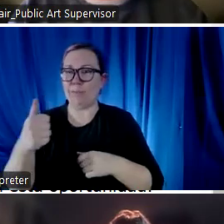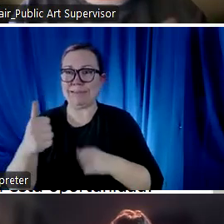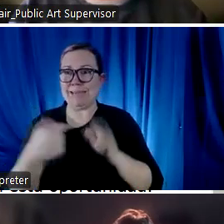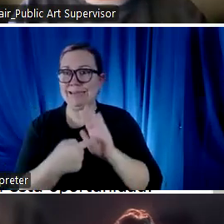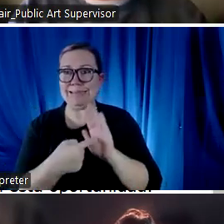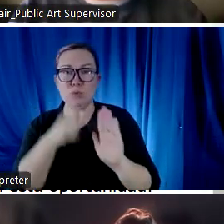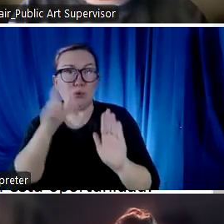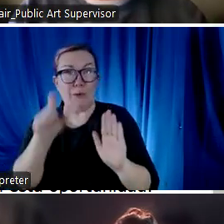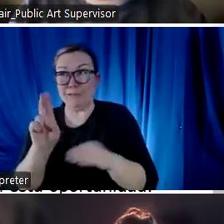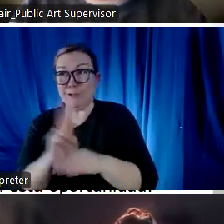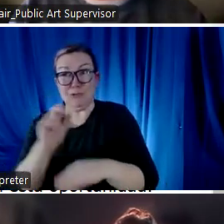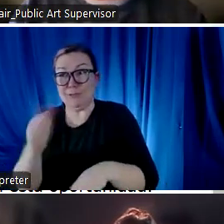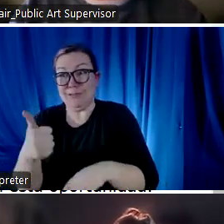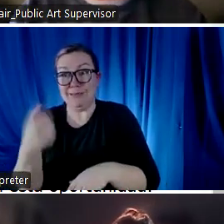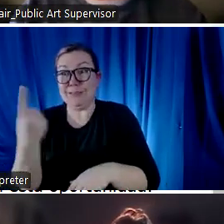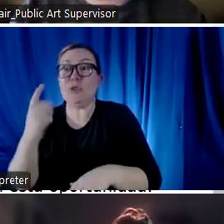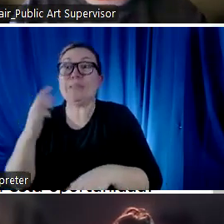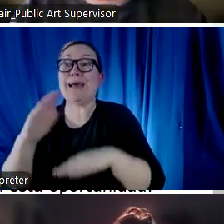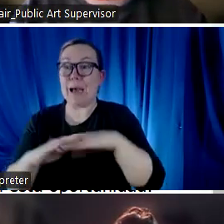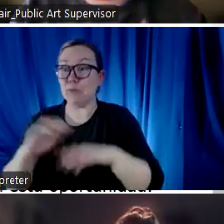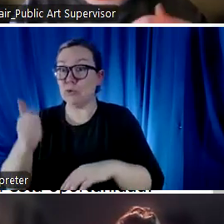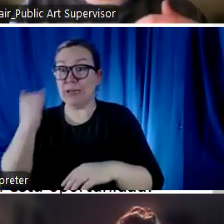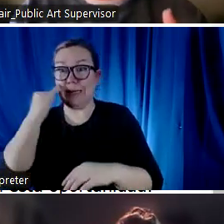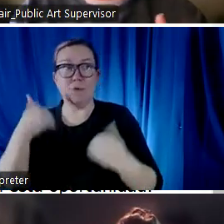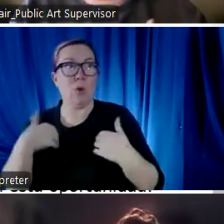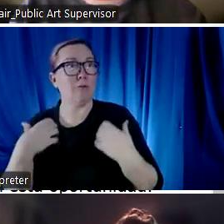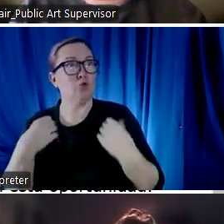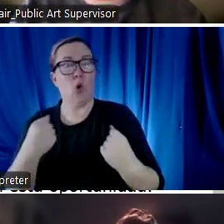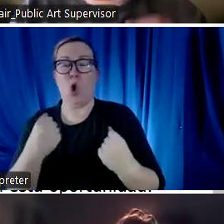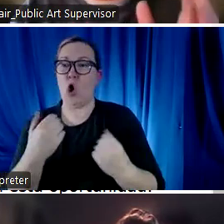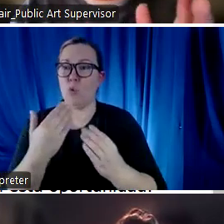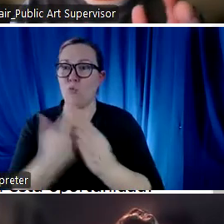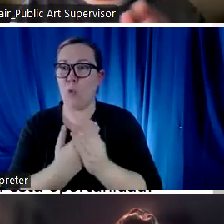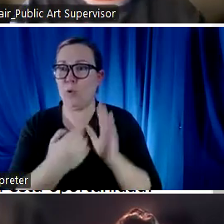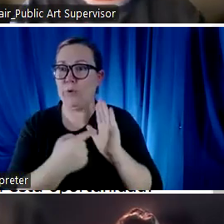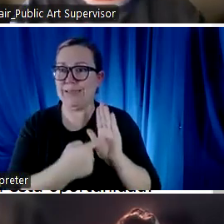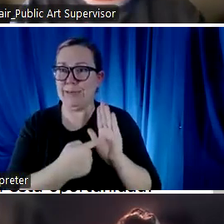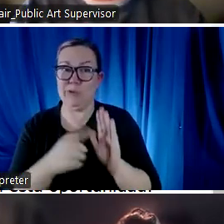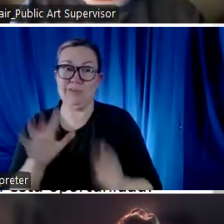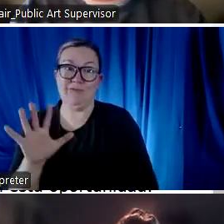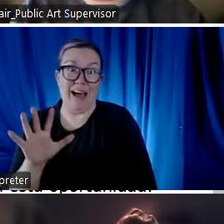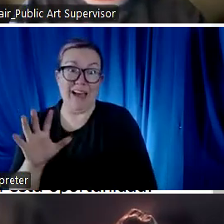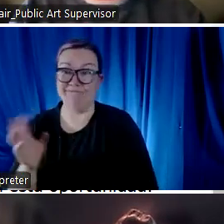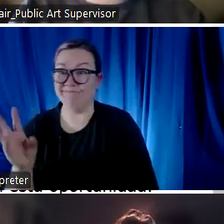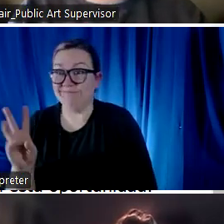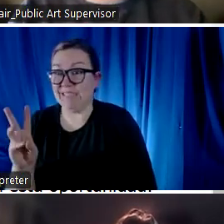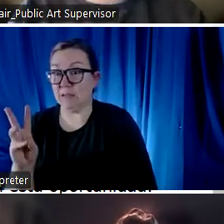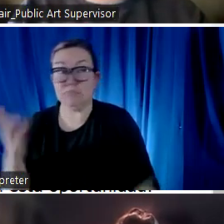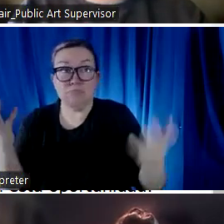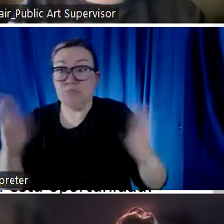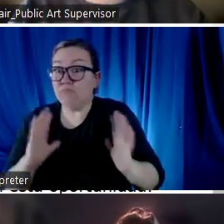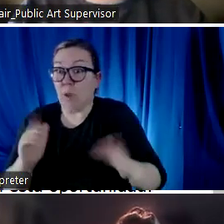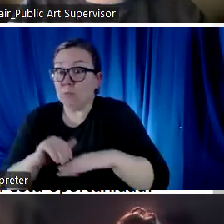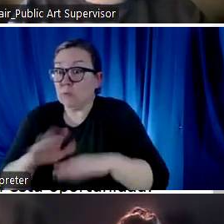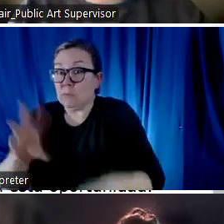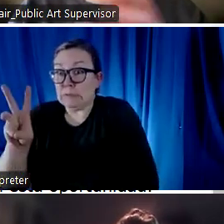all 10. If you have a really strong portfolio of 5 or 6 images, just submit those 5 or 6 images.